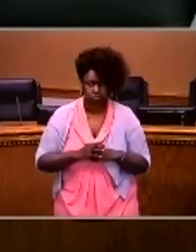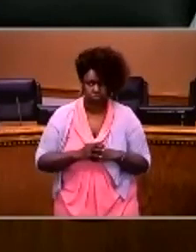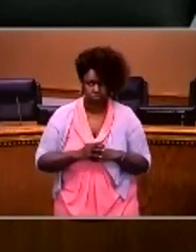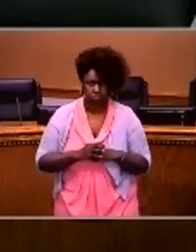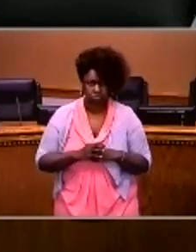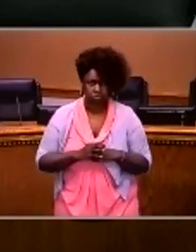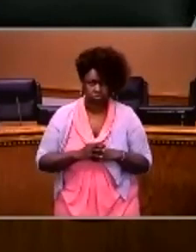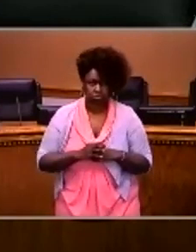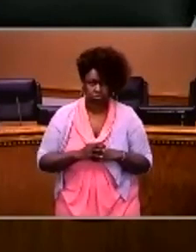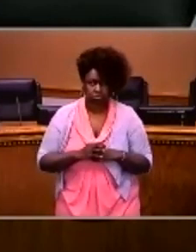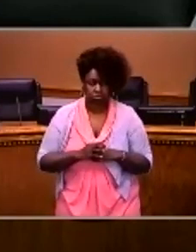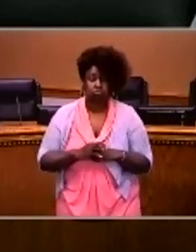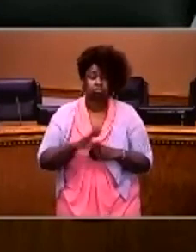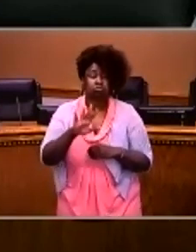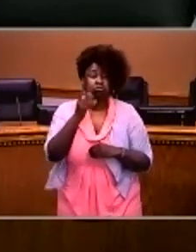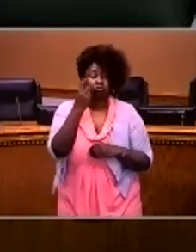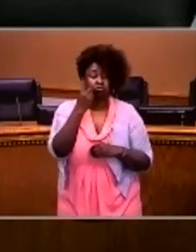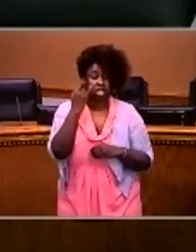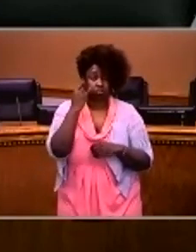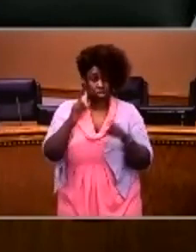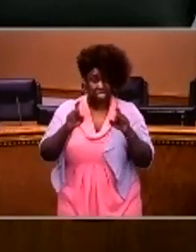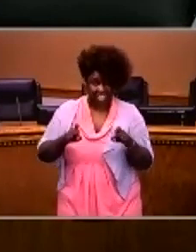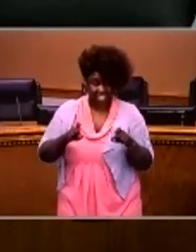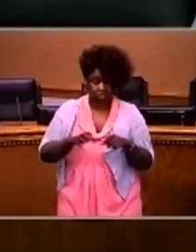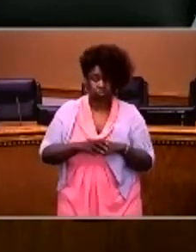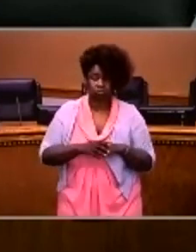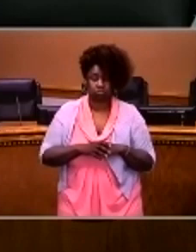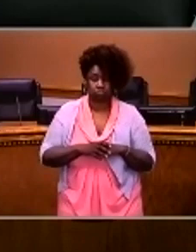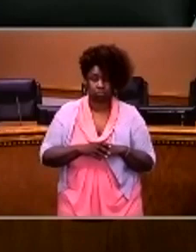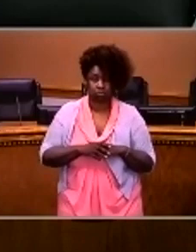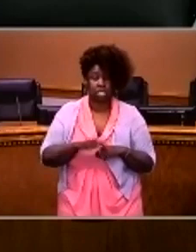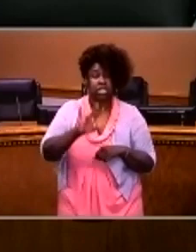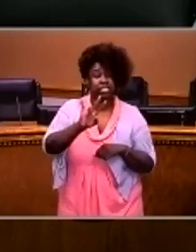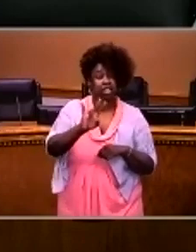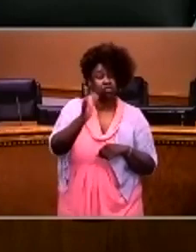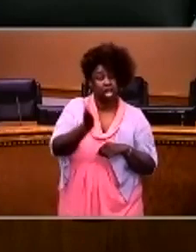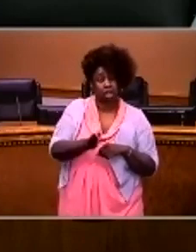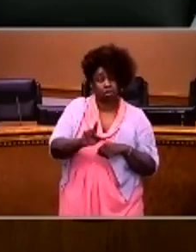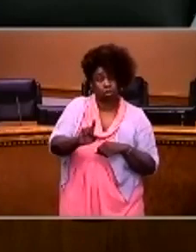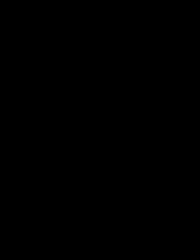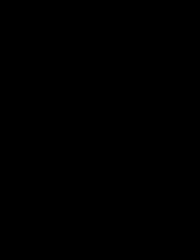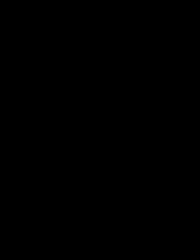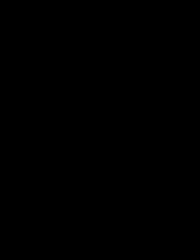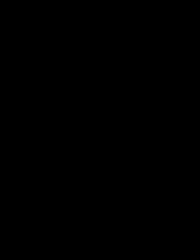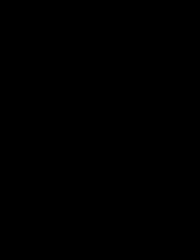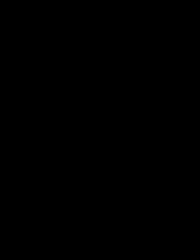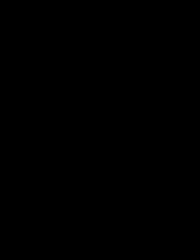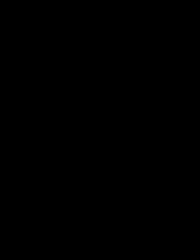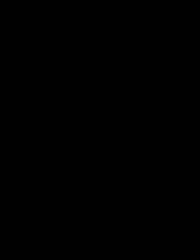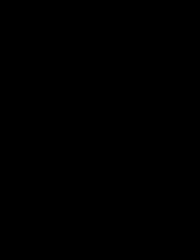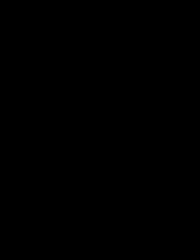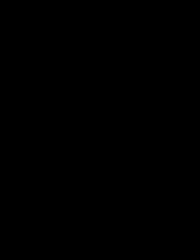point where we have 7 out of 100 people testing positive for acute infection.